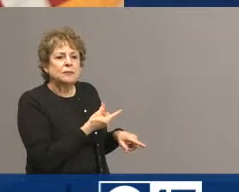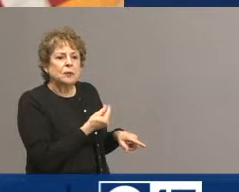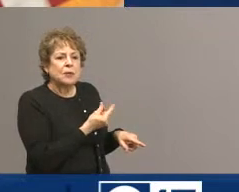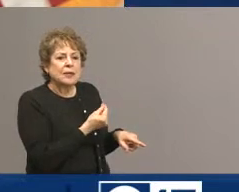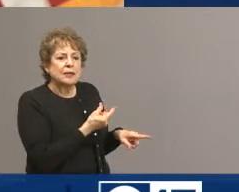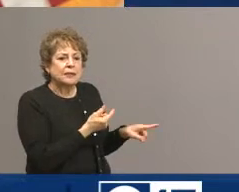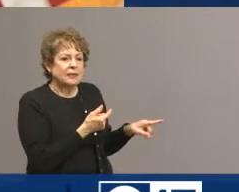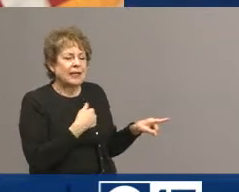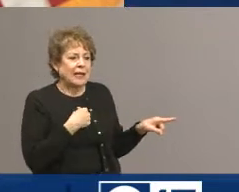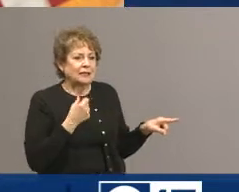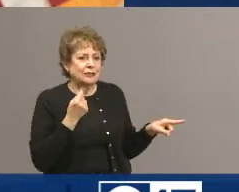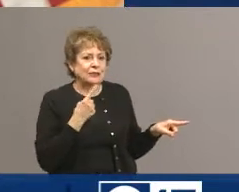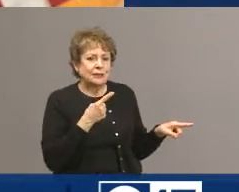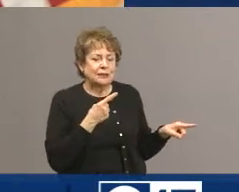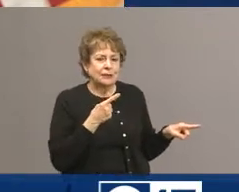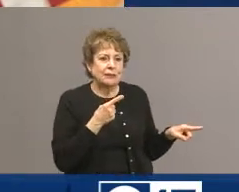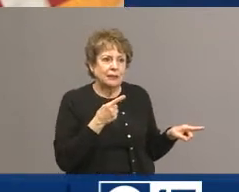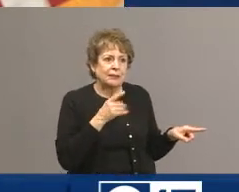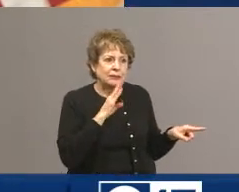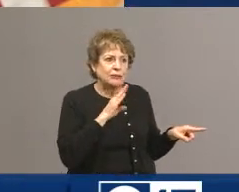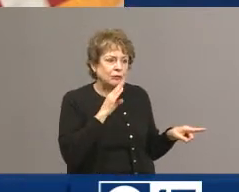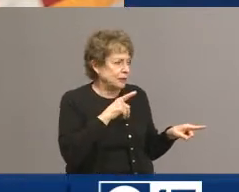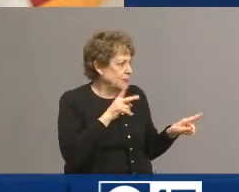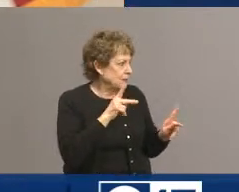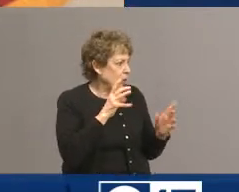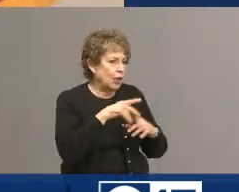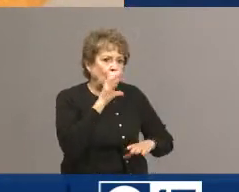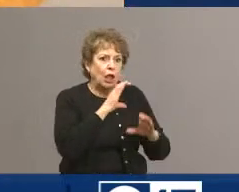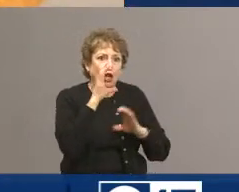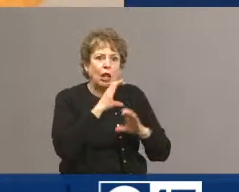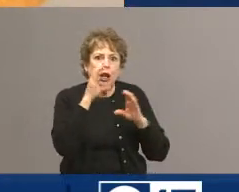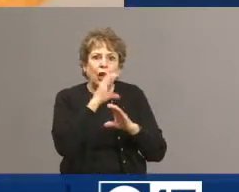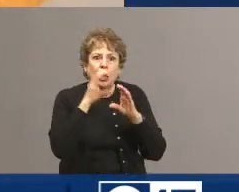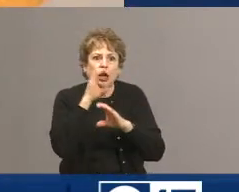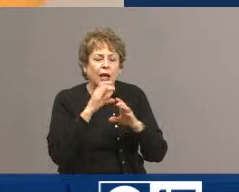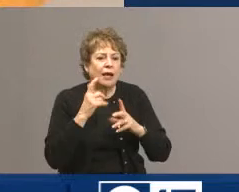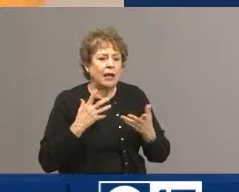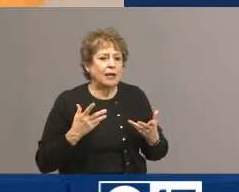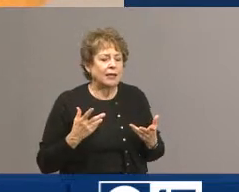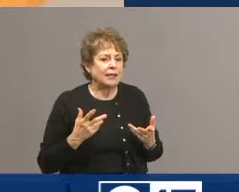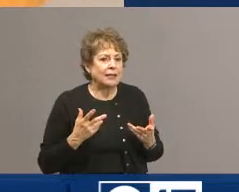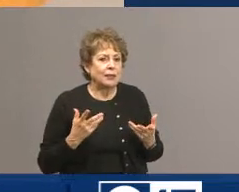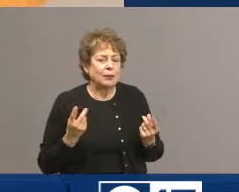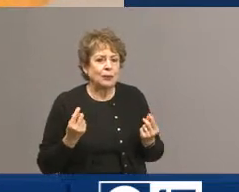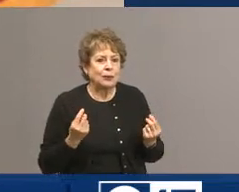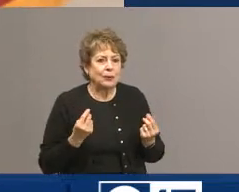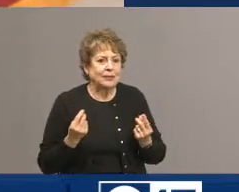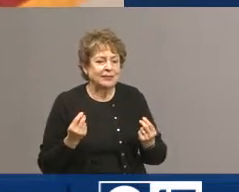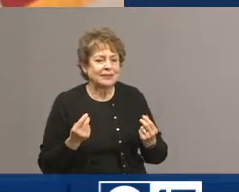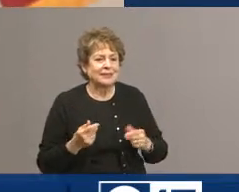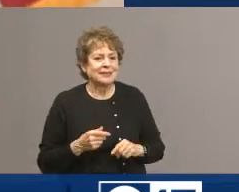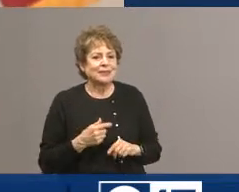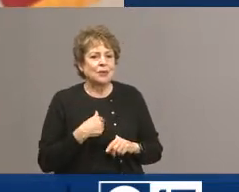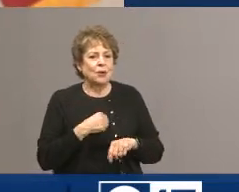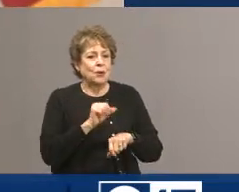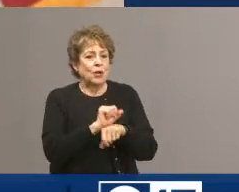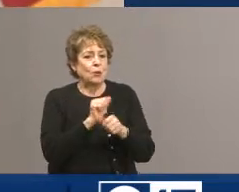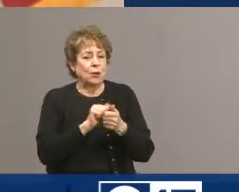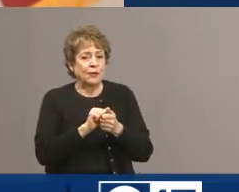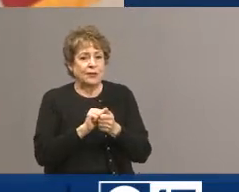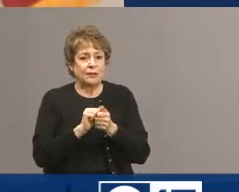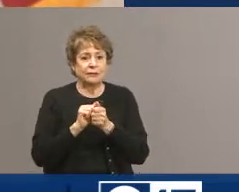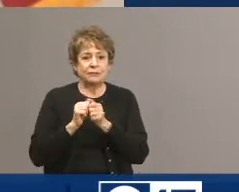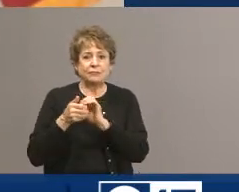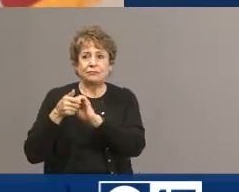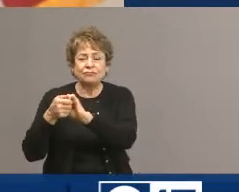we've been working with our lab partners to get the additional reagents that they need to be able to run that, as well as the additional equipment. That just takes a little